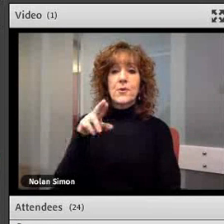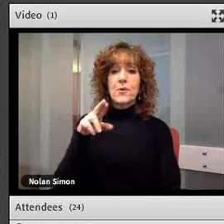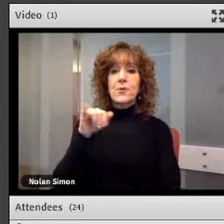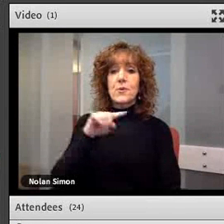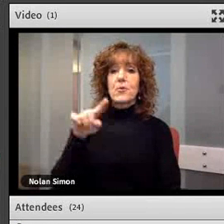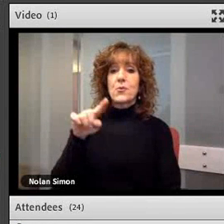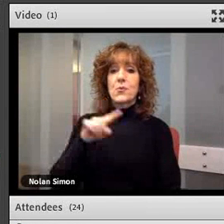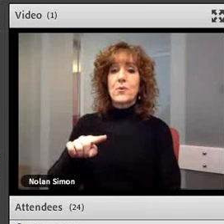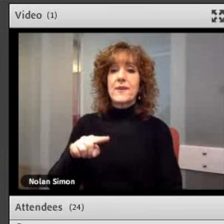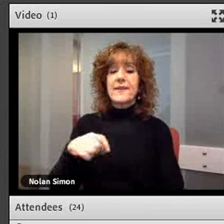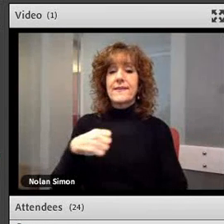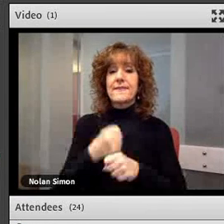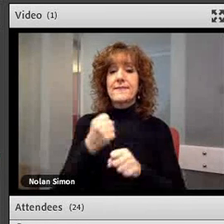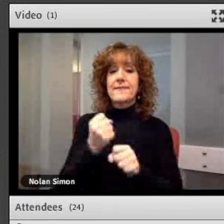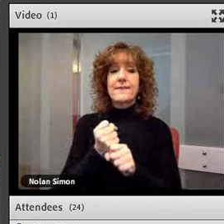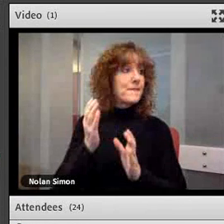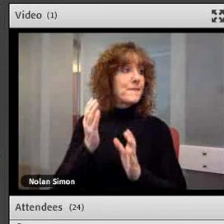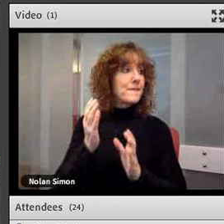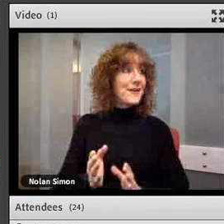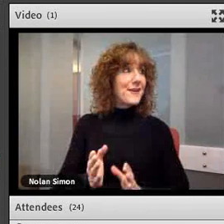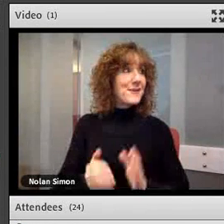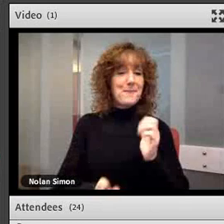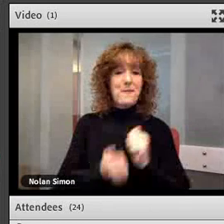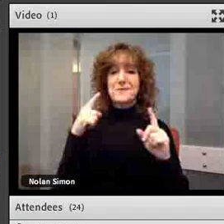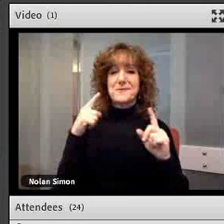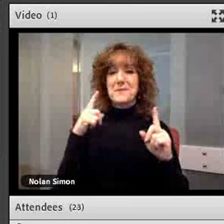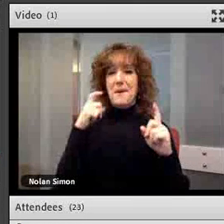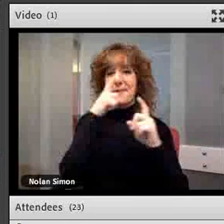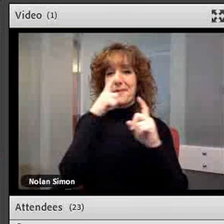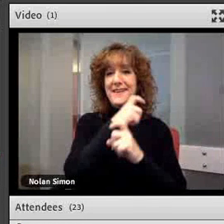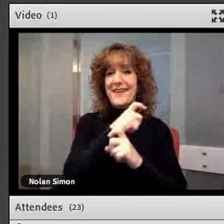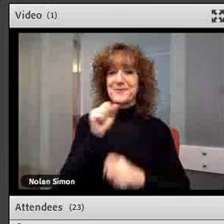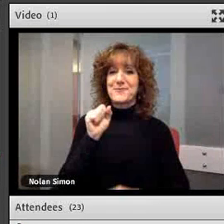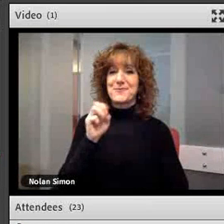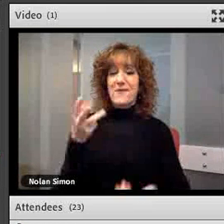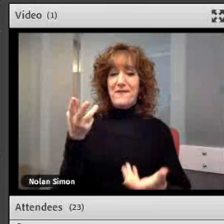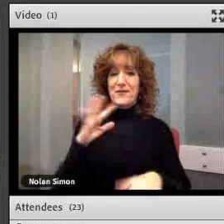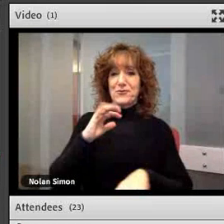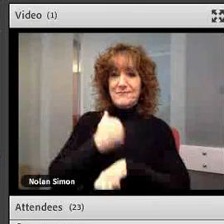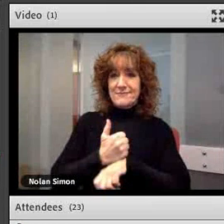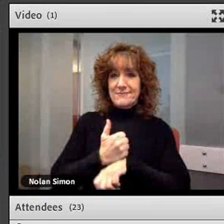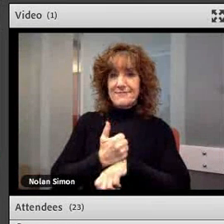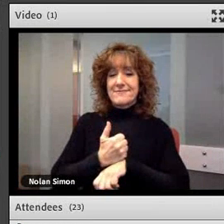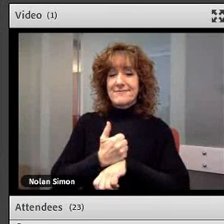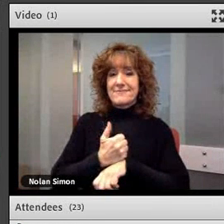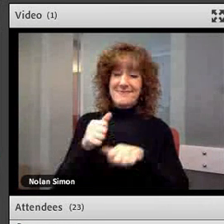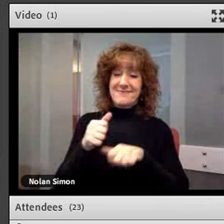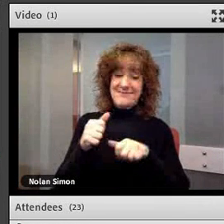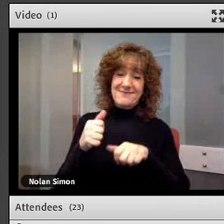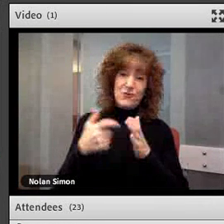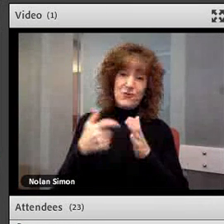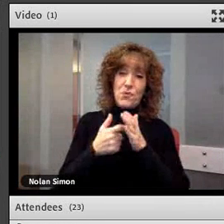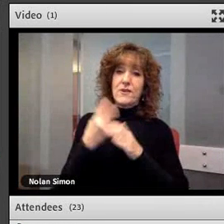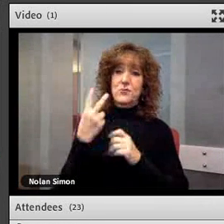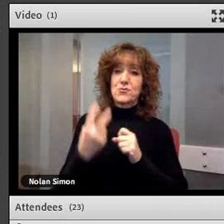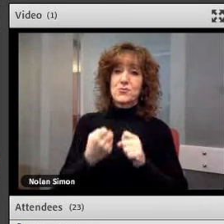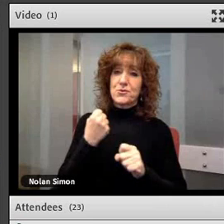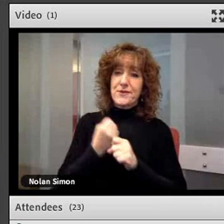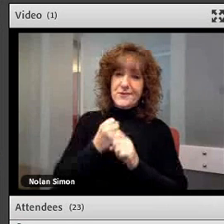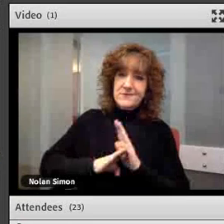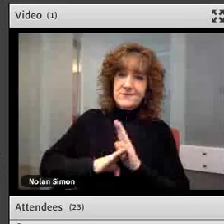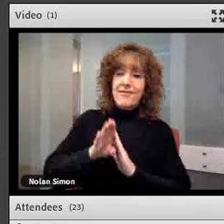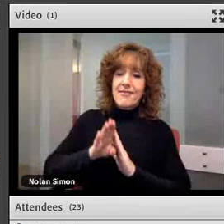this one is the most complex piece of software that we have developed, and it took over 2 years.